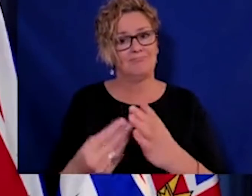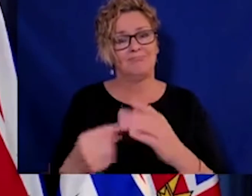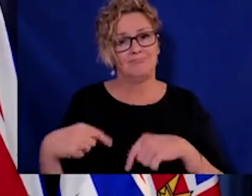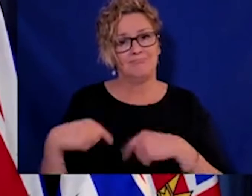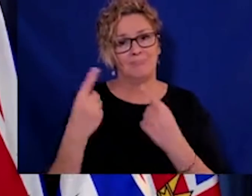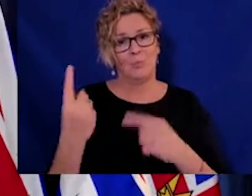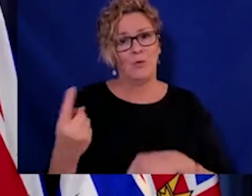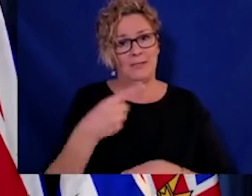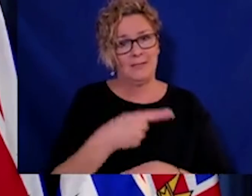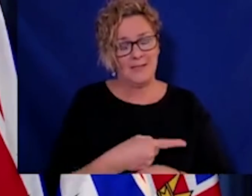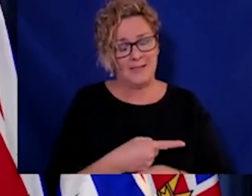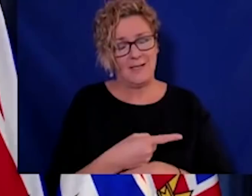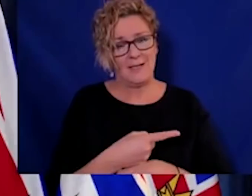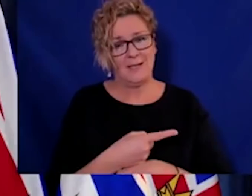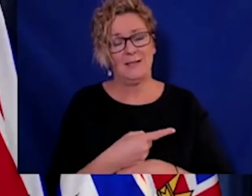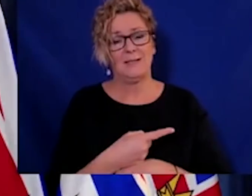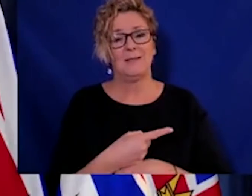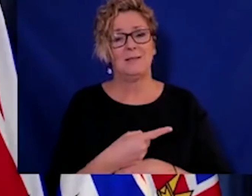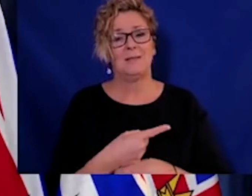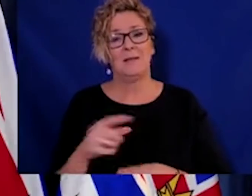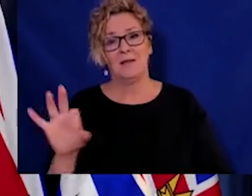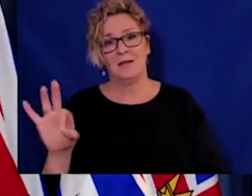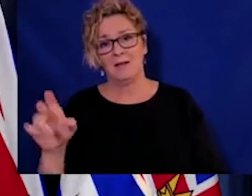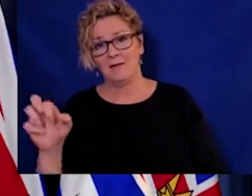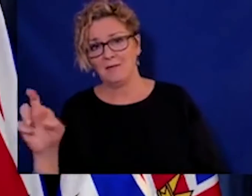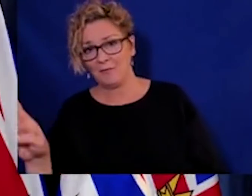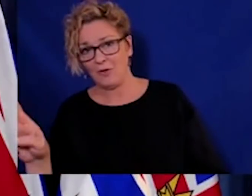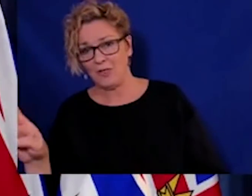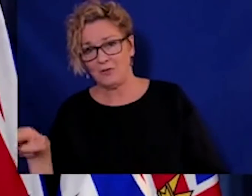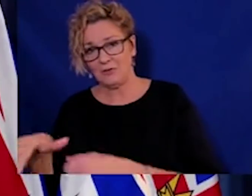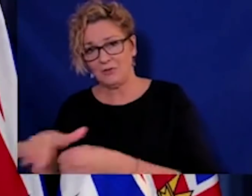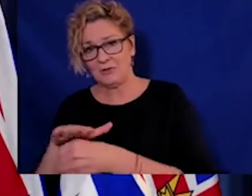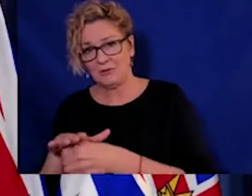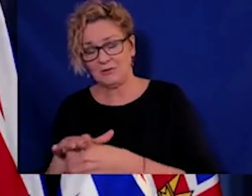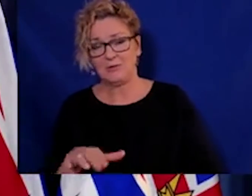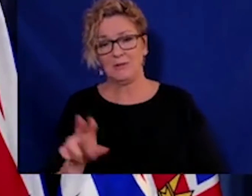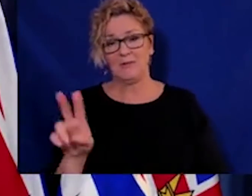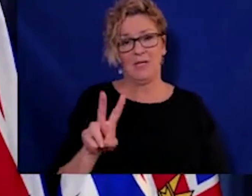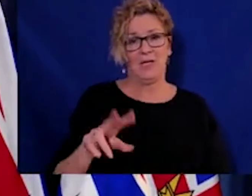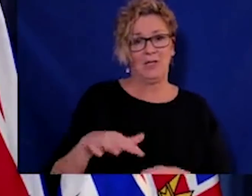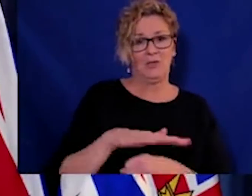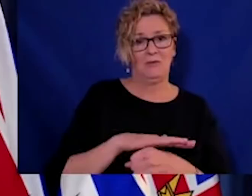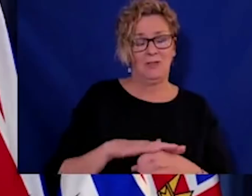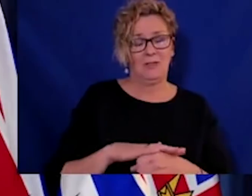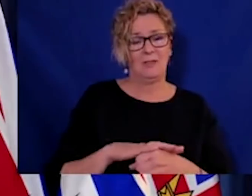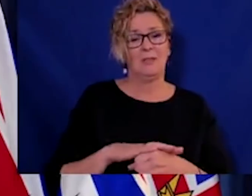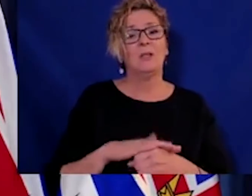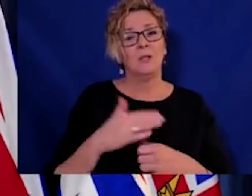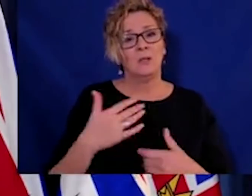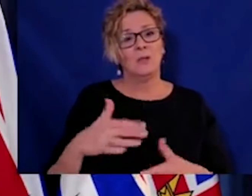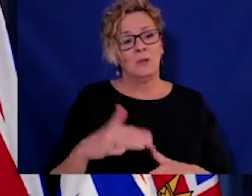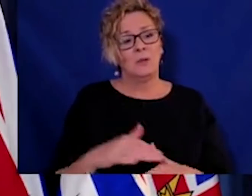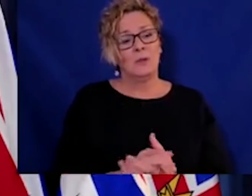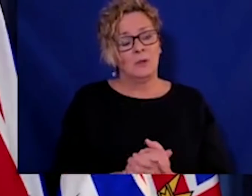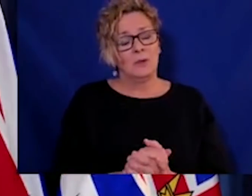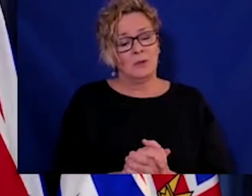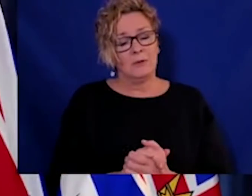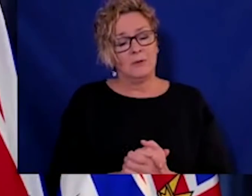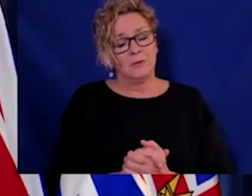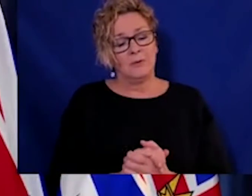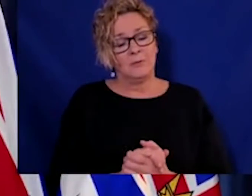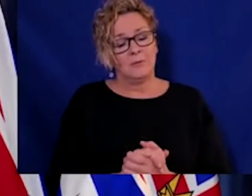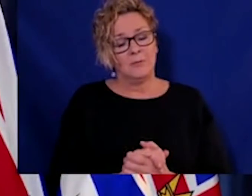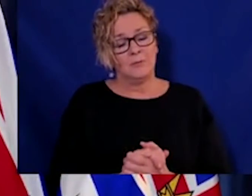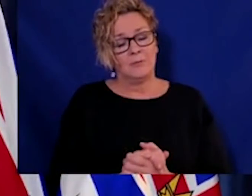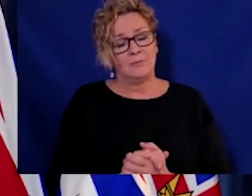371 people who've lost their lives as a result of COVID-19 during this pandemic. And I think it's fair to